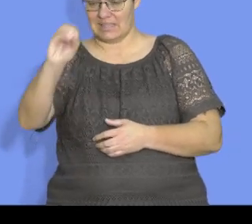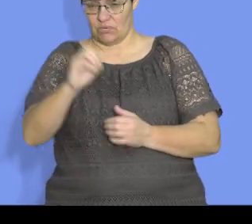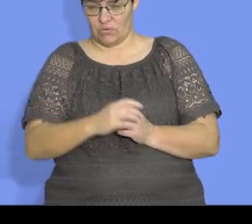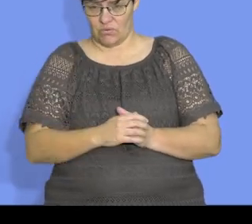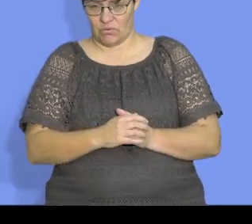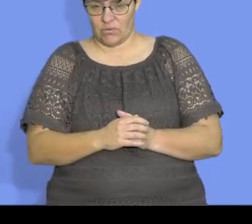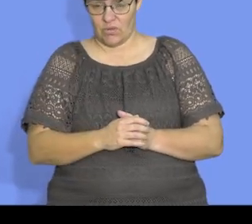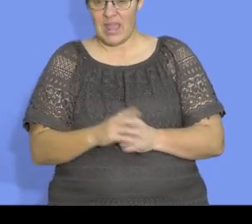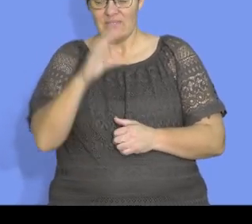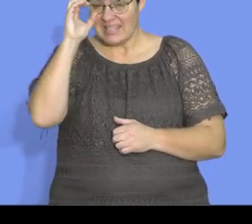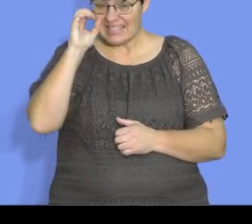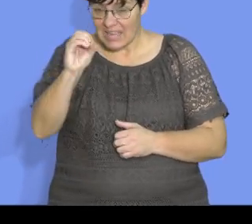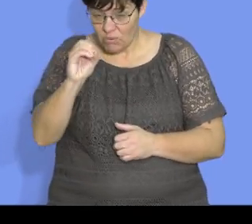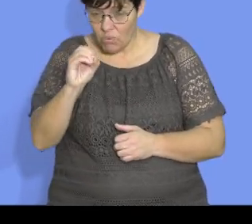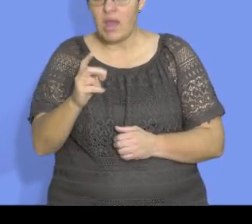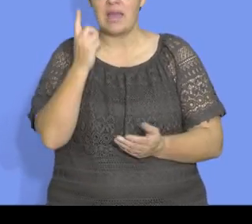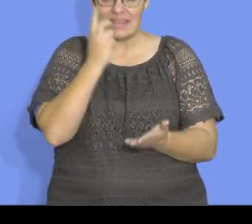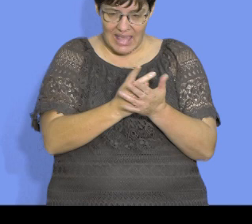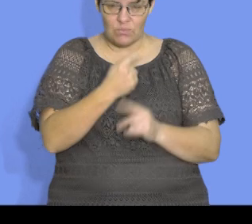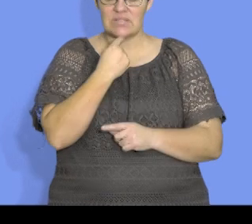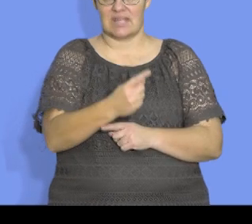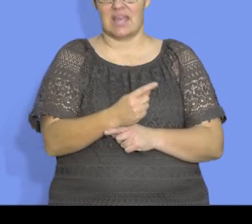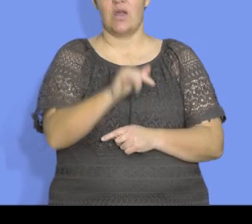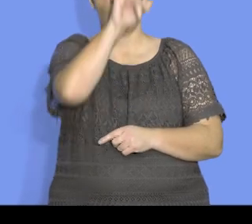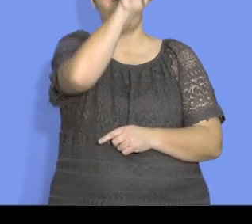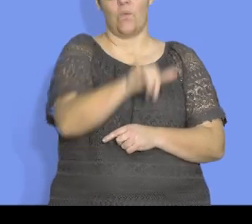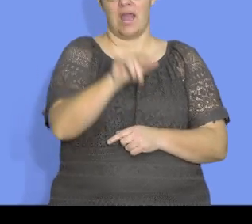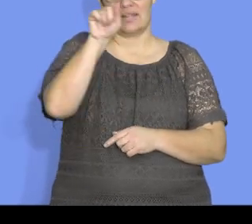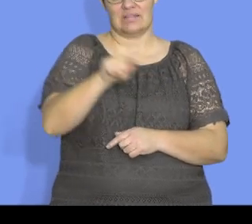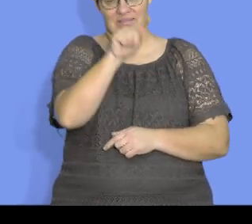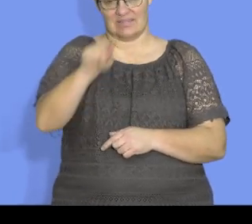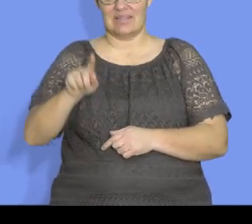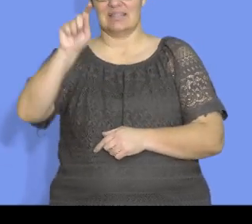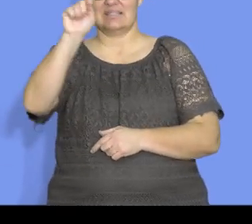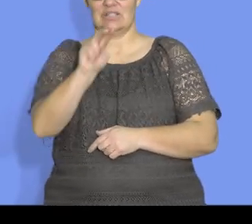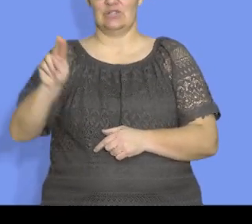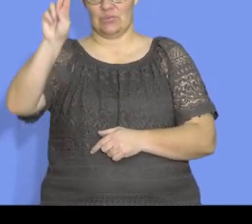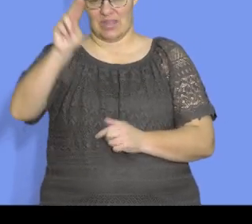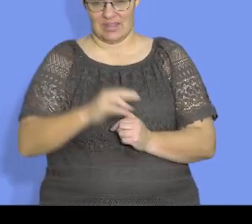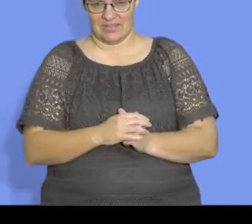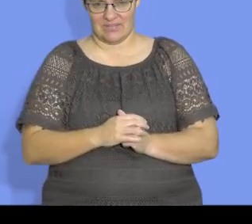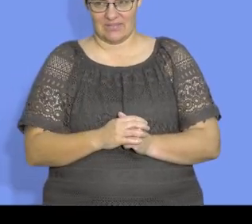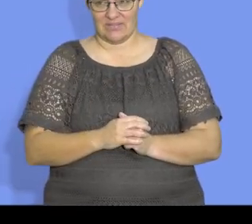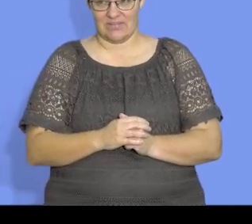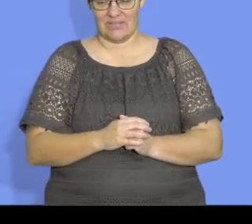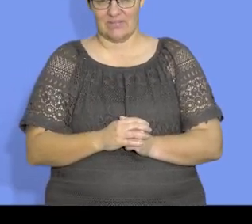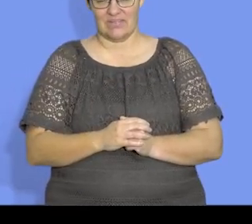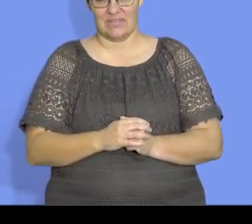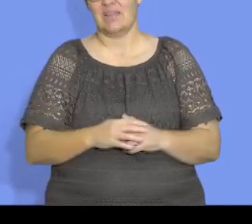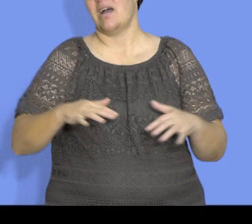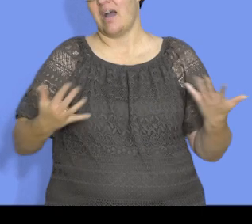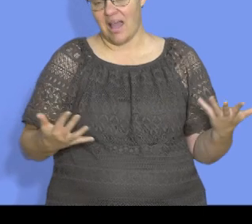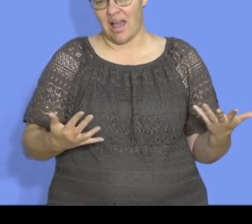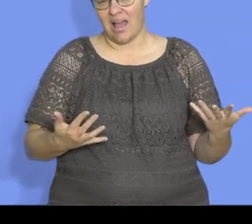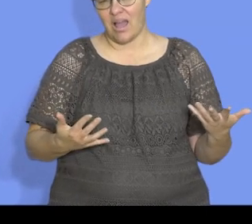to go to 0. And only then can we say y is directly proportional to t squared.